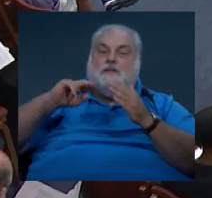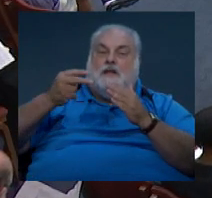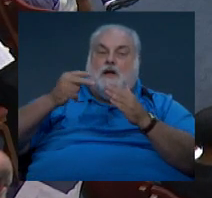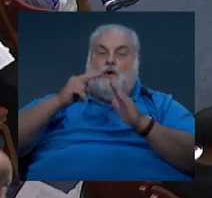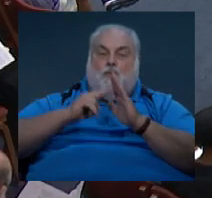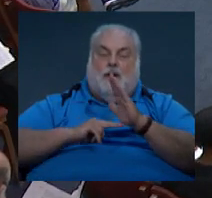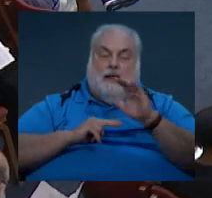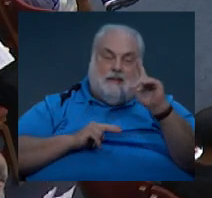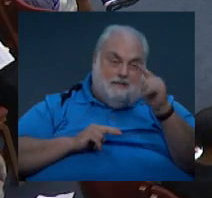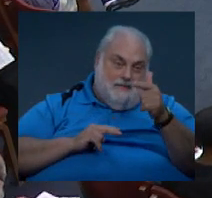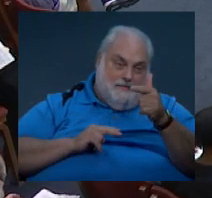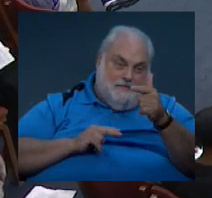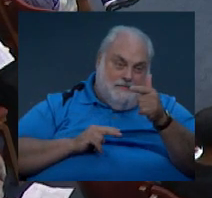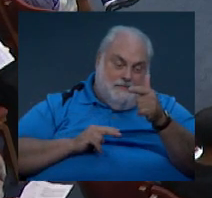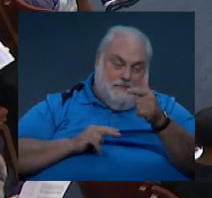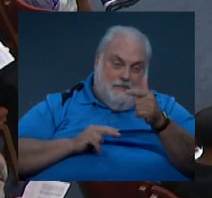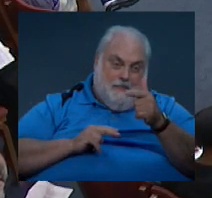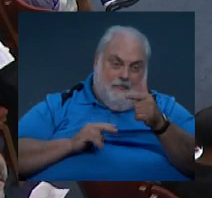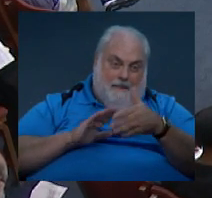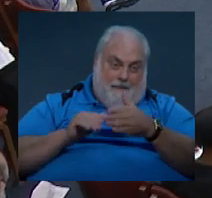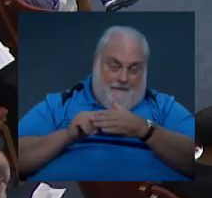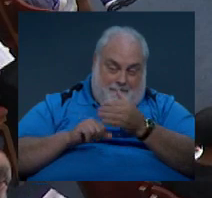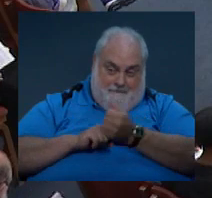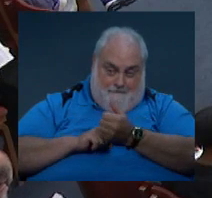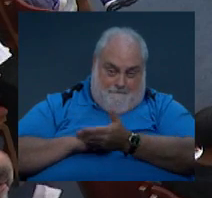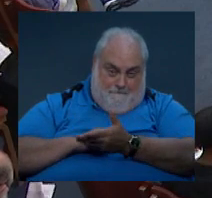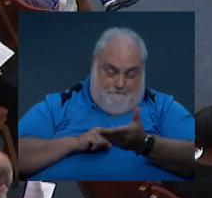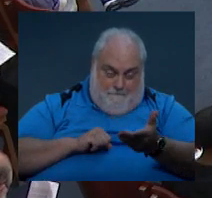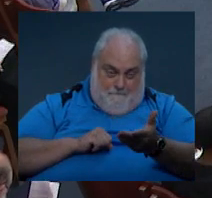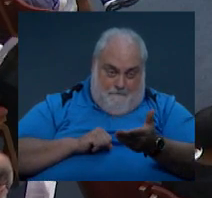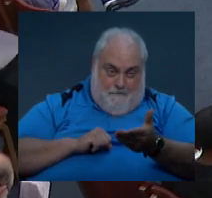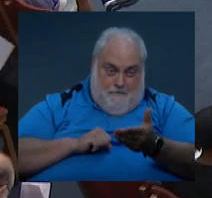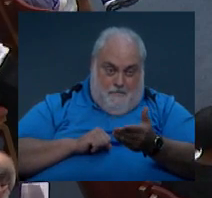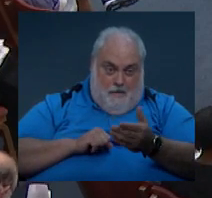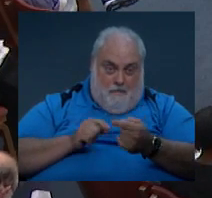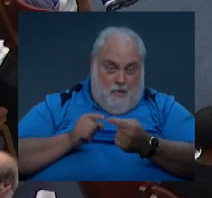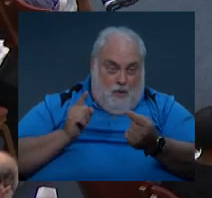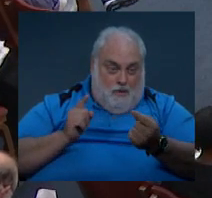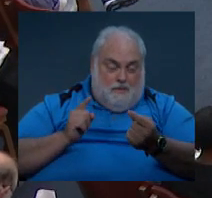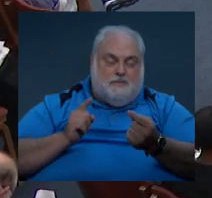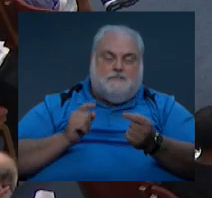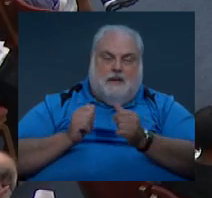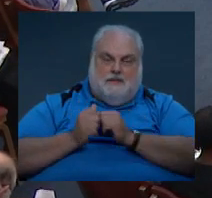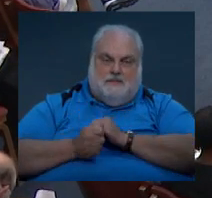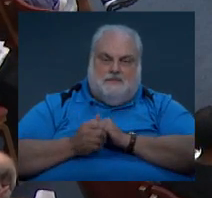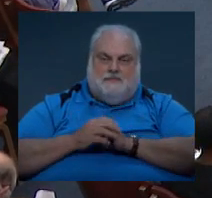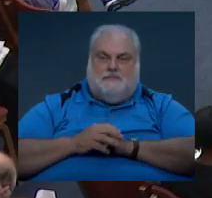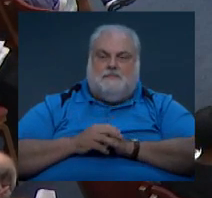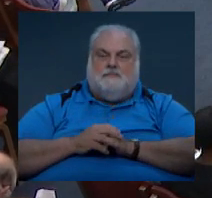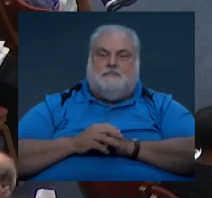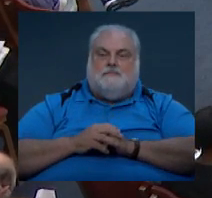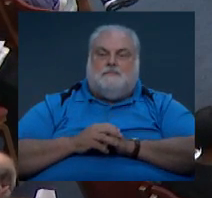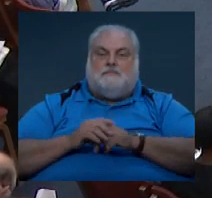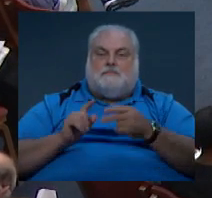Second. There's a motion and a second to suspend the rules for second reading. All those in favor, please say aye. All those opposed, please say nay. Motion passes. Second reading.